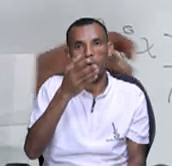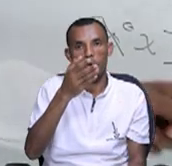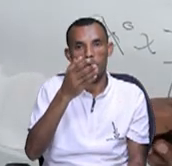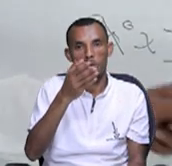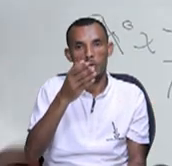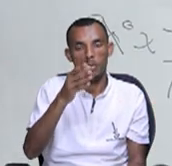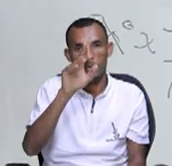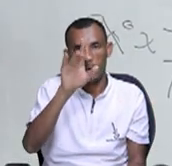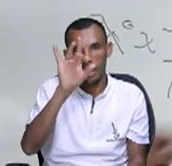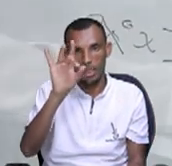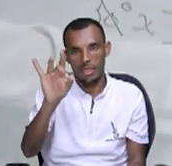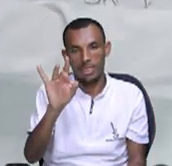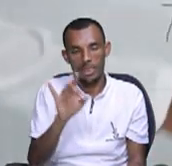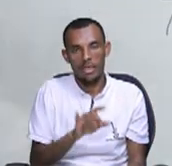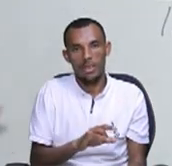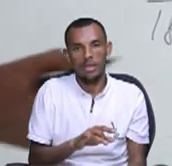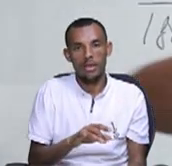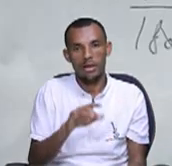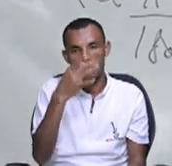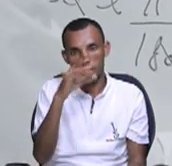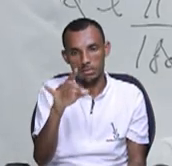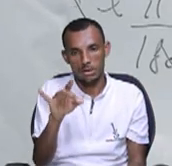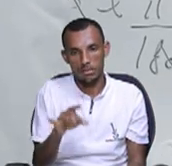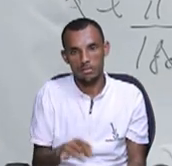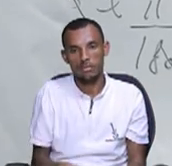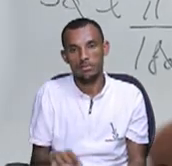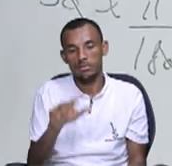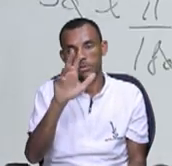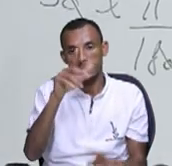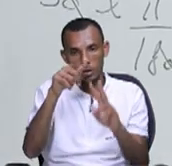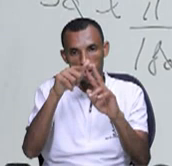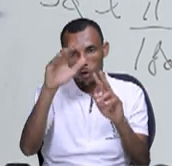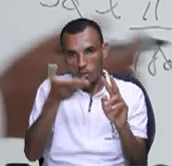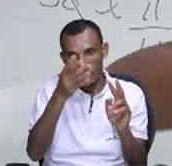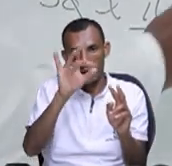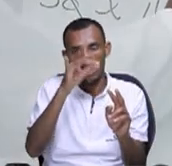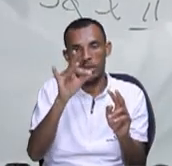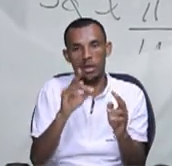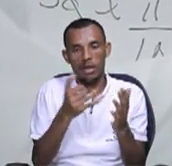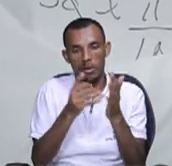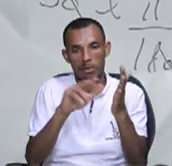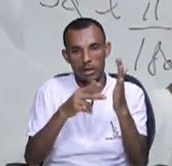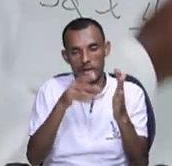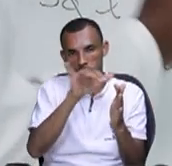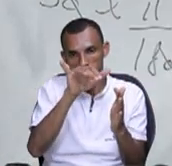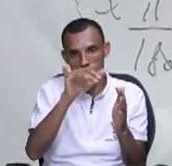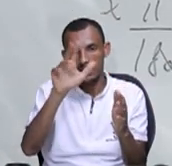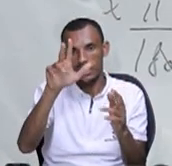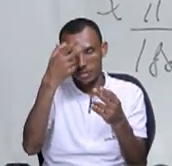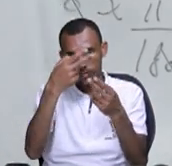1/8. 0 is cancelled by 0 here. Therefore, how to simplify this one? This means the same as 3 by